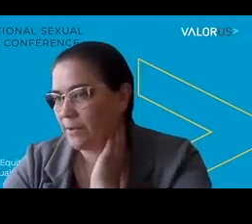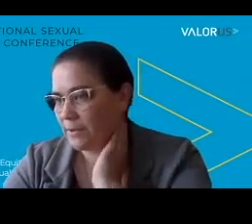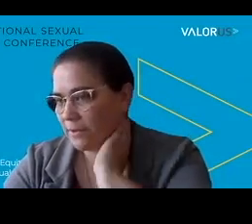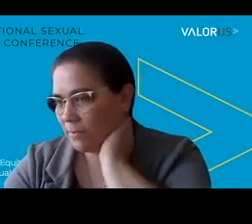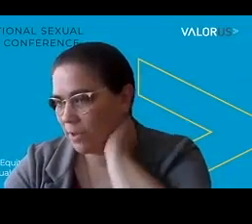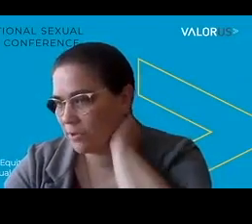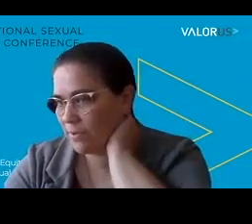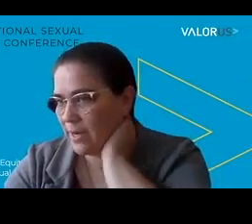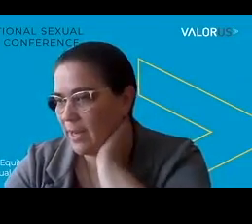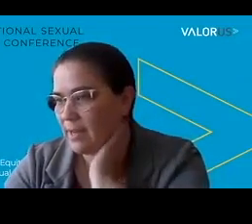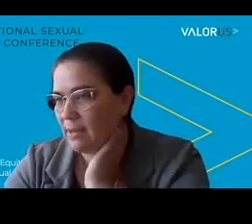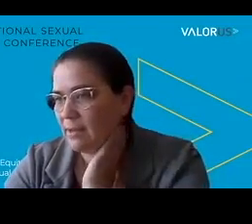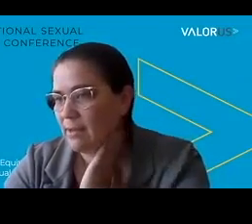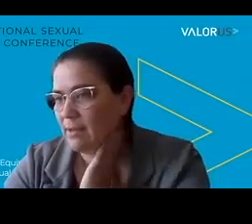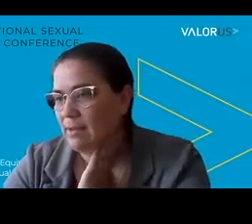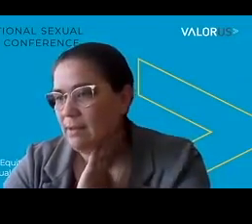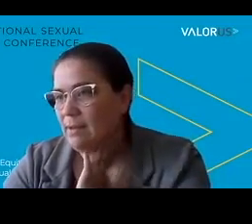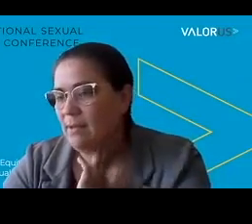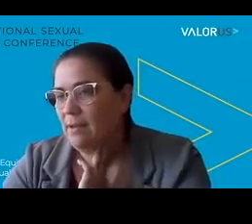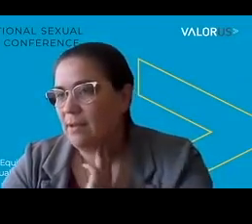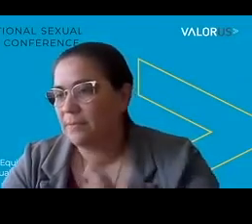of folks below 20.